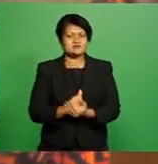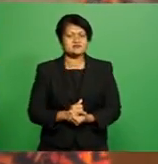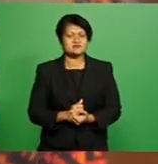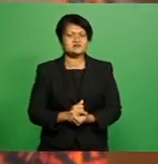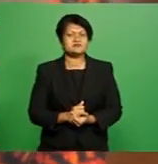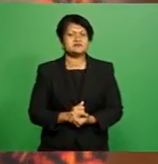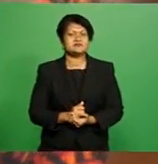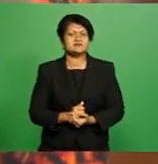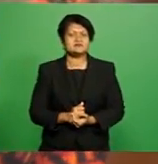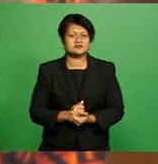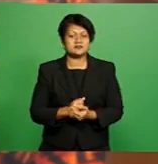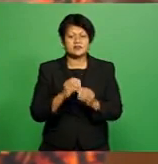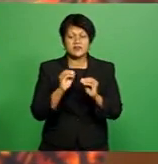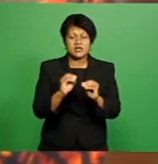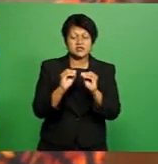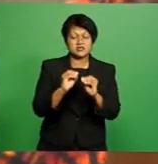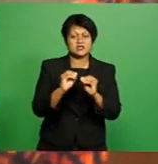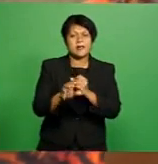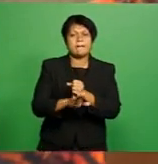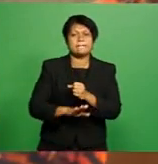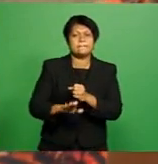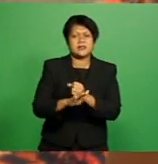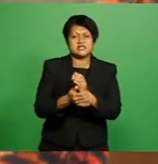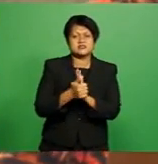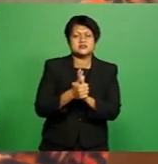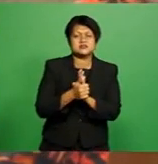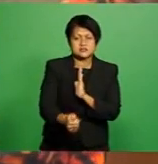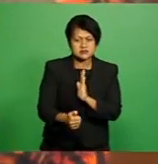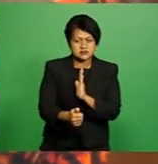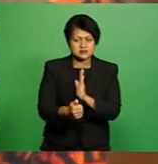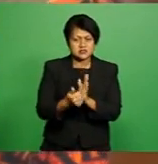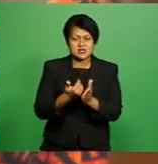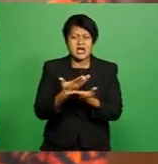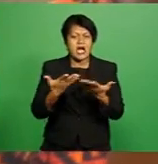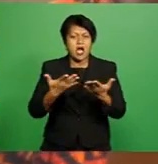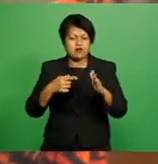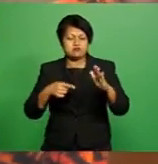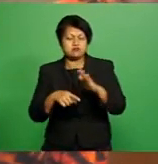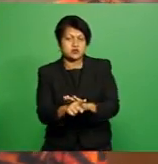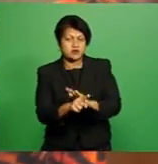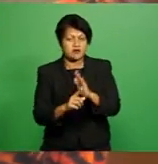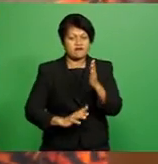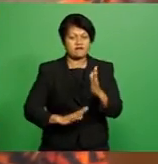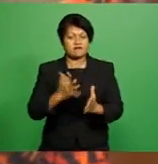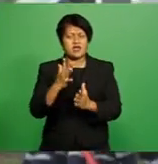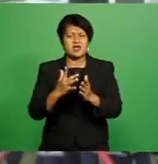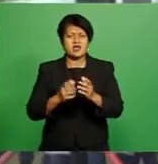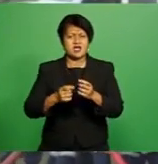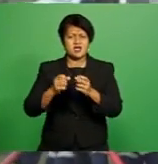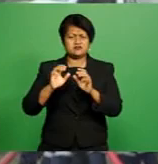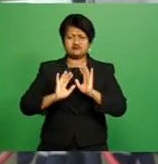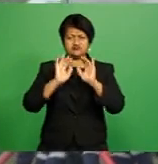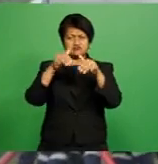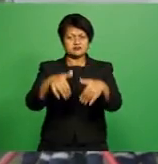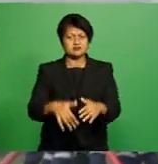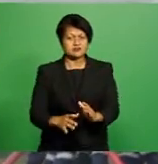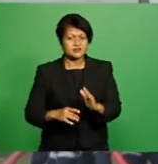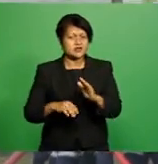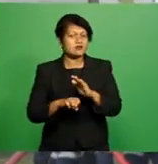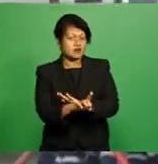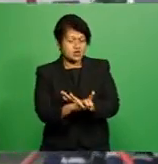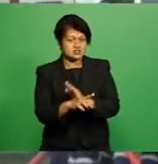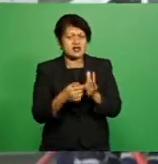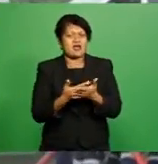basic skills in life-saving evacuation, fire evacuation, tsunami evacuation and others. 32 other